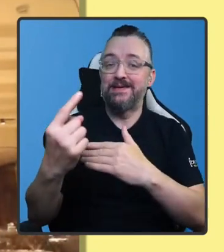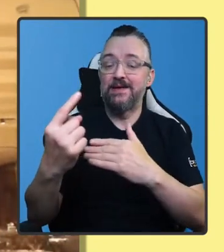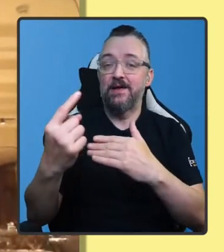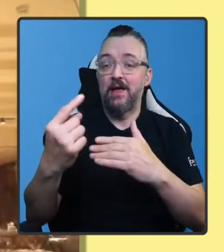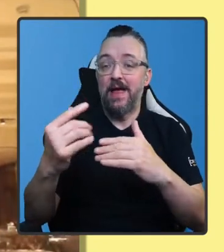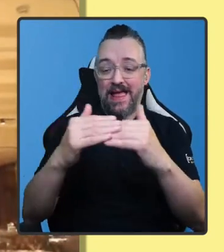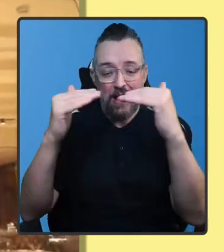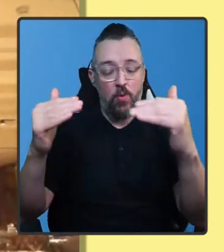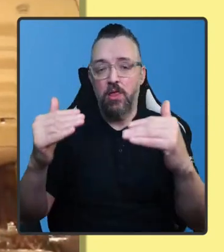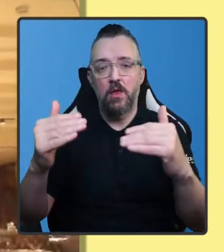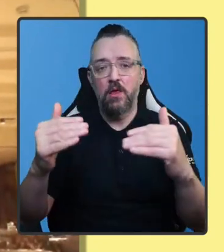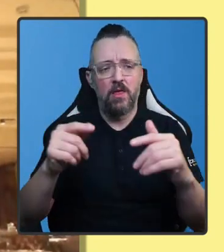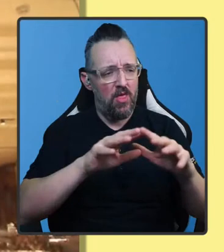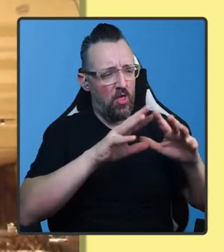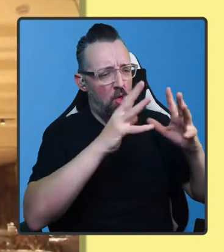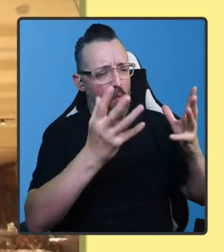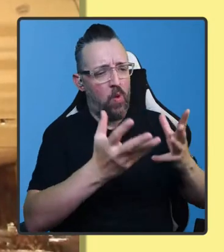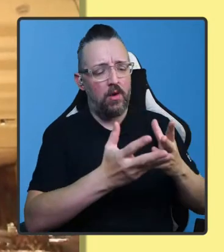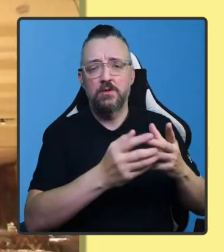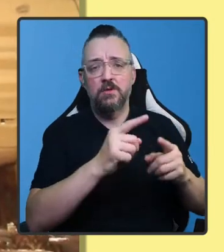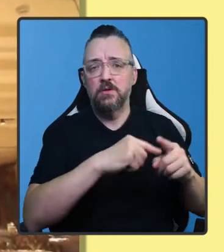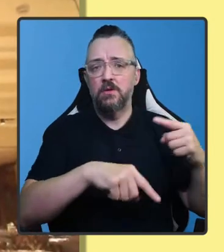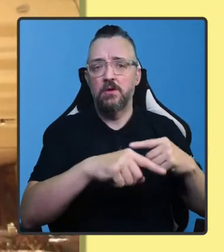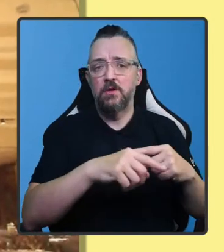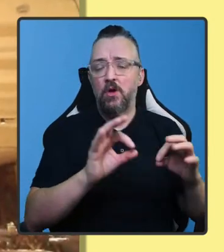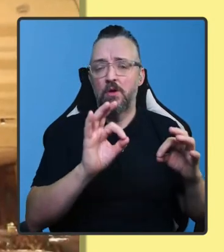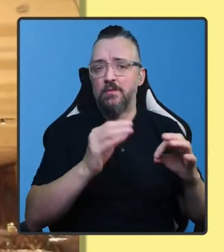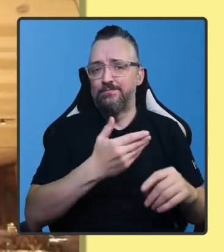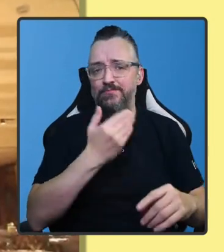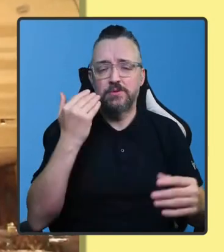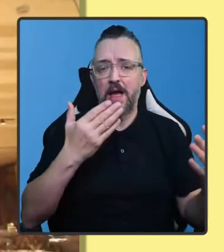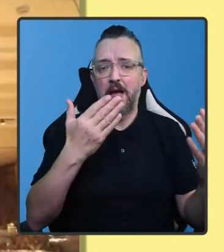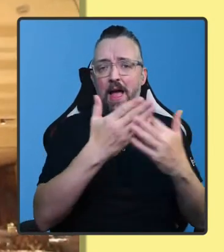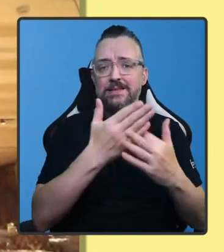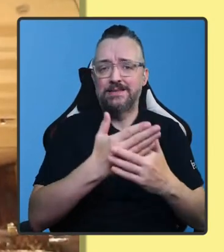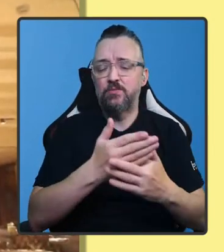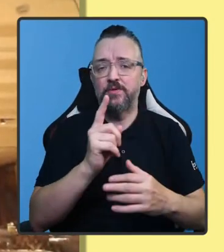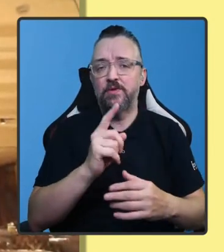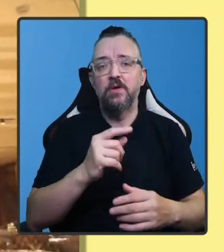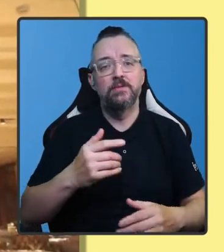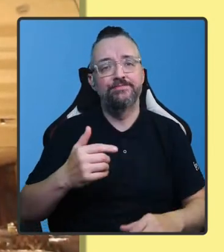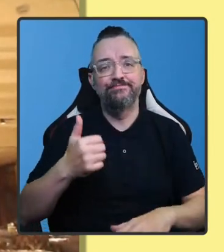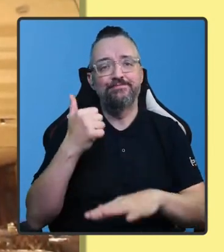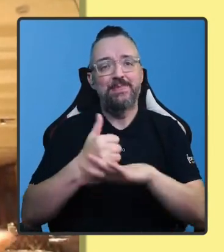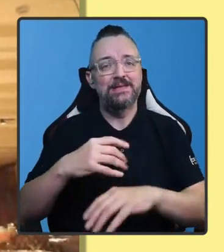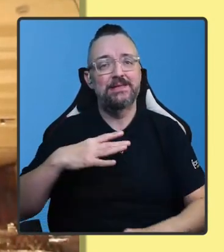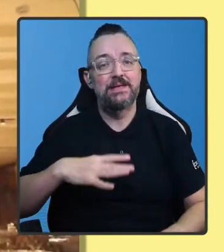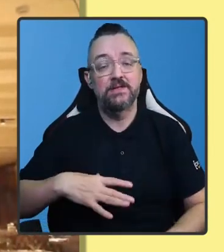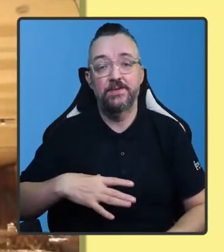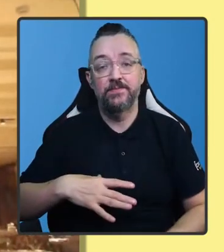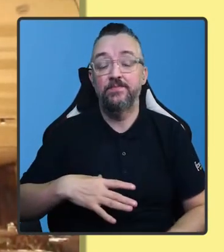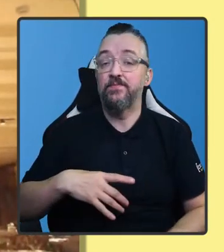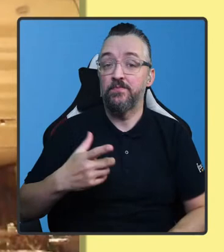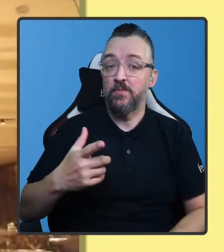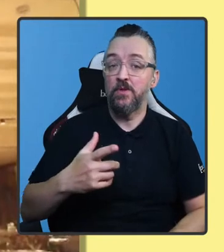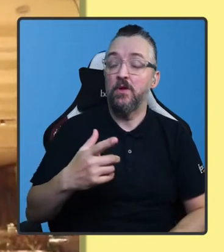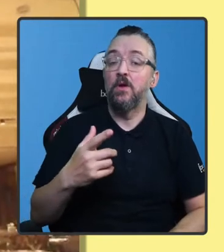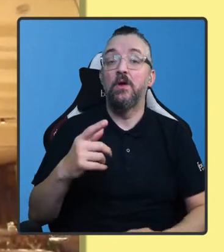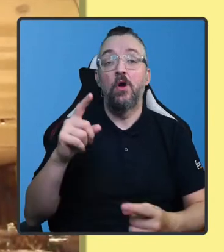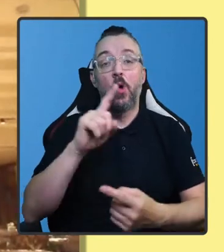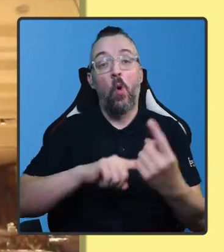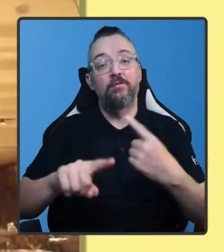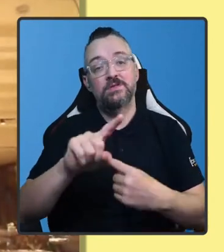rest of the world, some communities don't even have access to their basic needs. Scotland Conference, please support